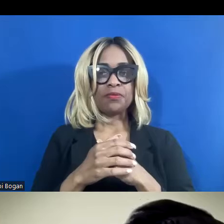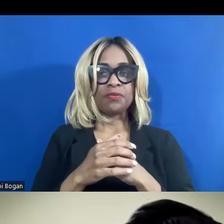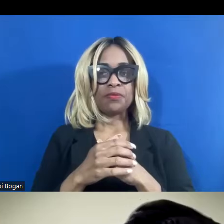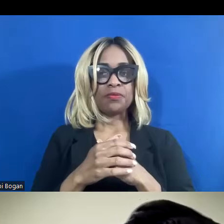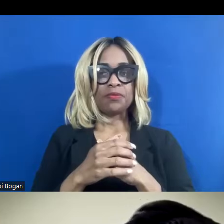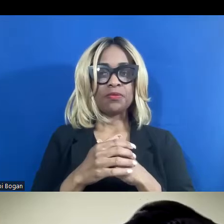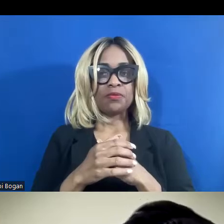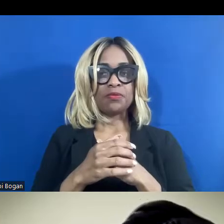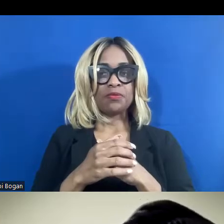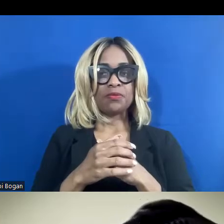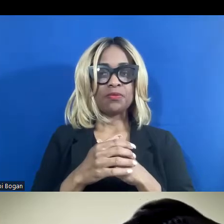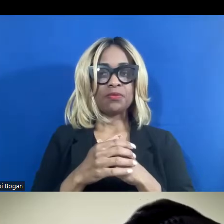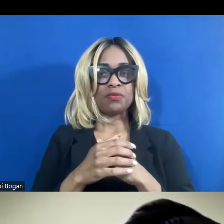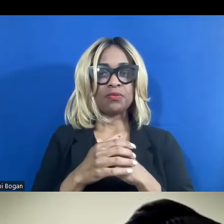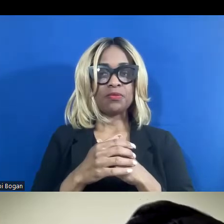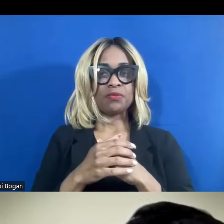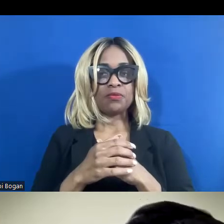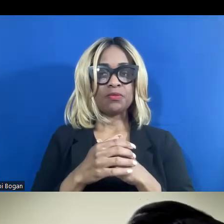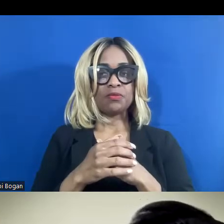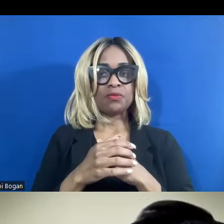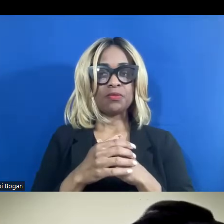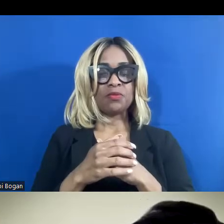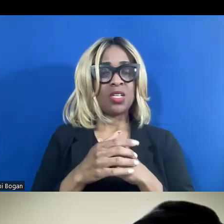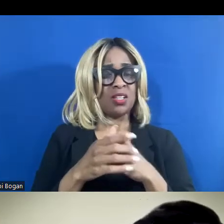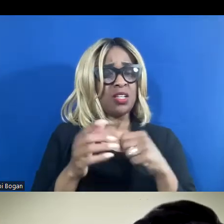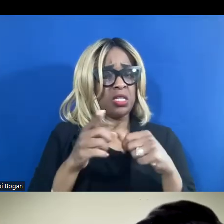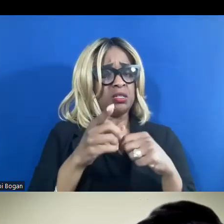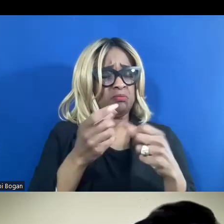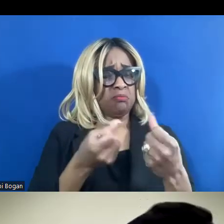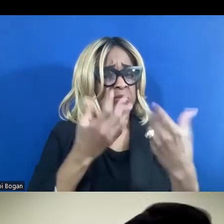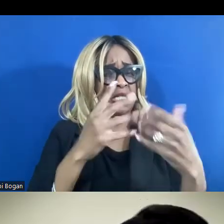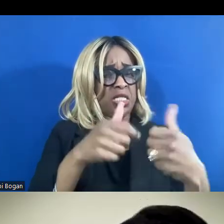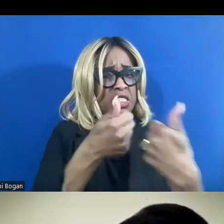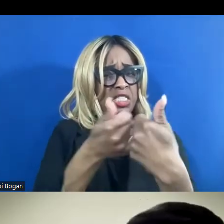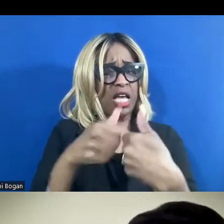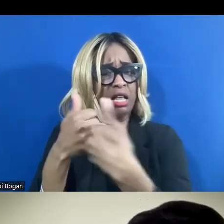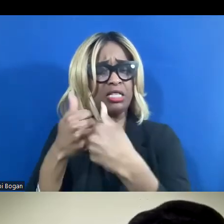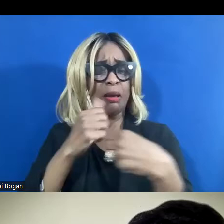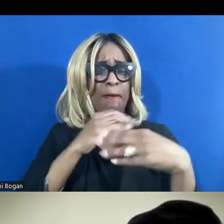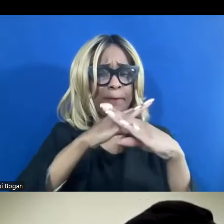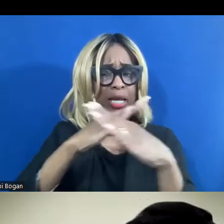Throughout many of these challenges and barriers in terms of economics,